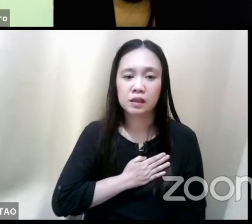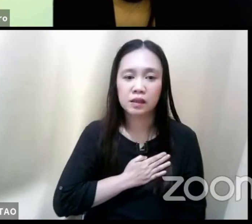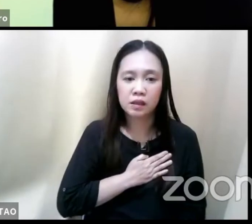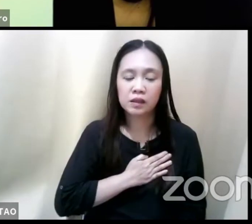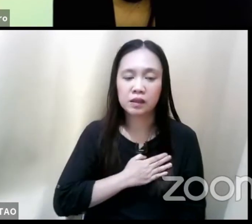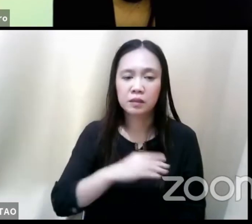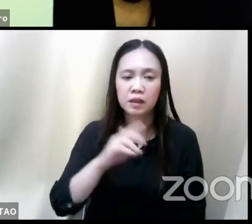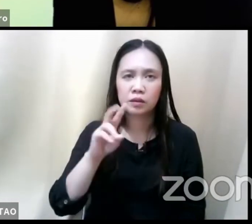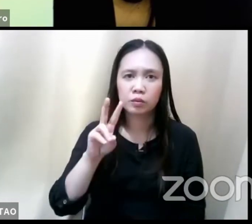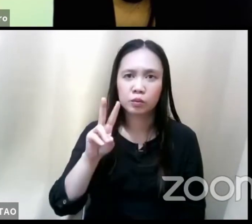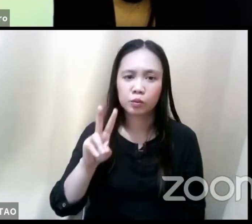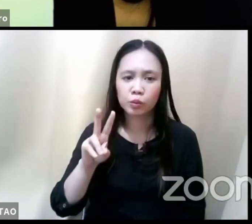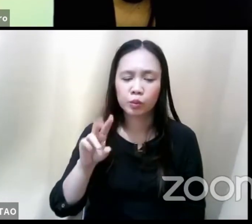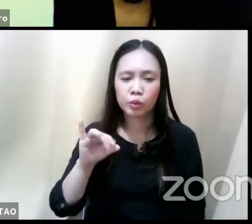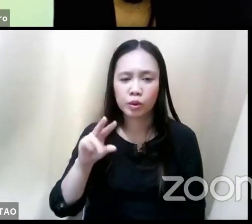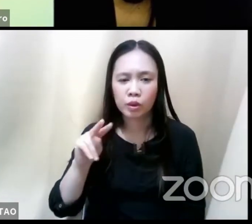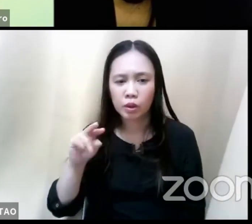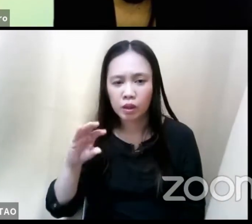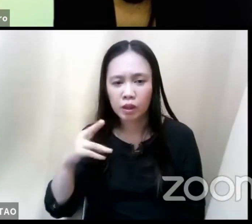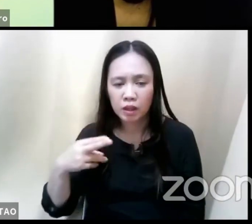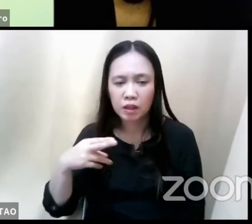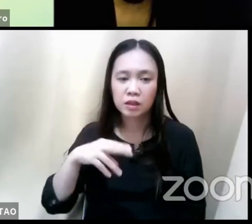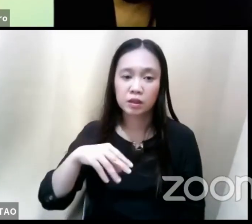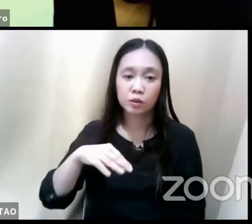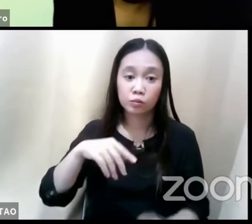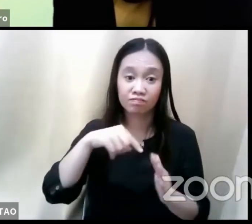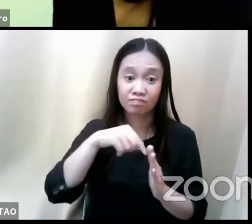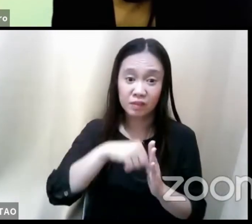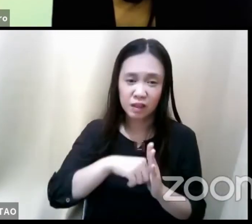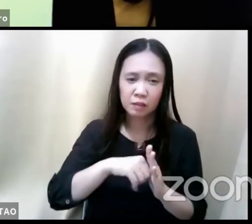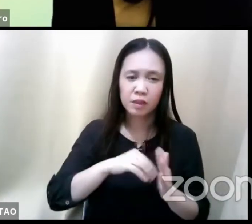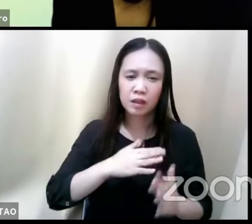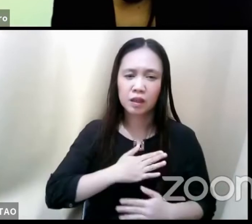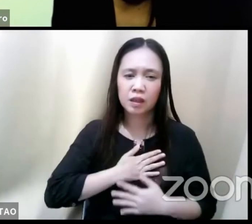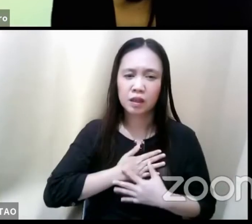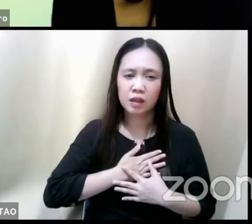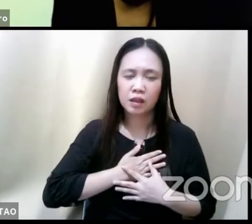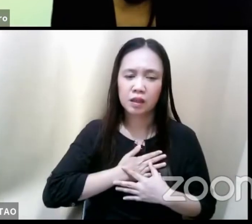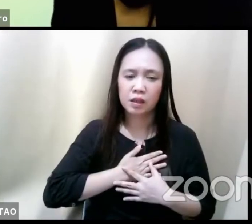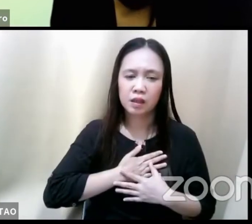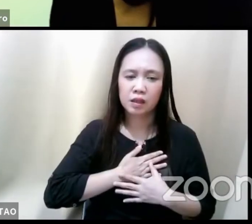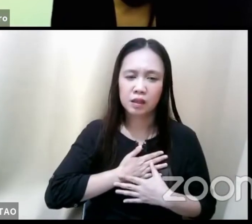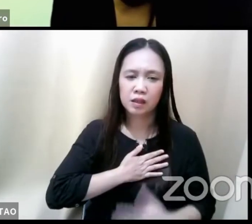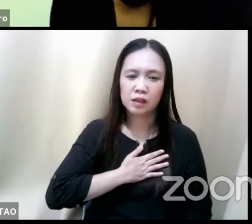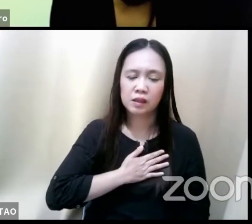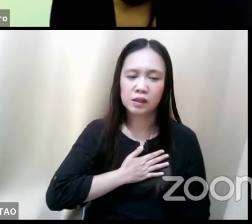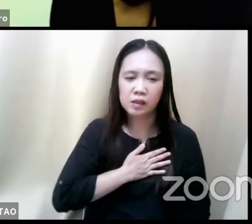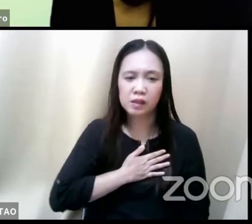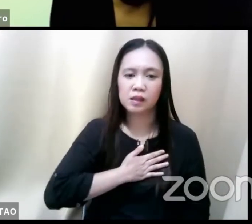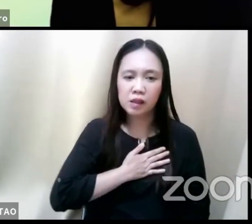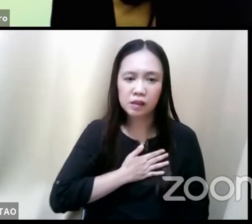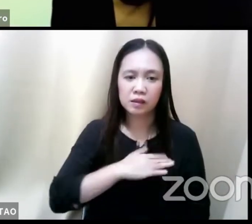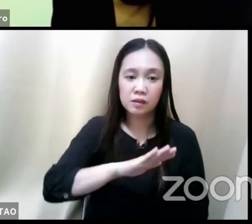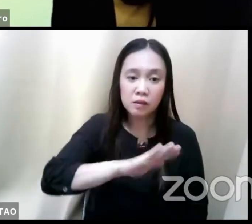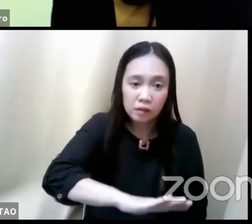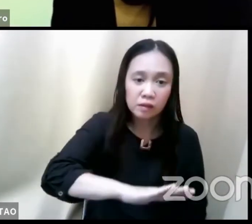about 2 inches to 2.4 depth, yung lalim. So push hard, push fast. Okay? Sa usual na turo,